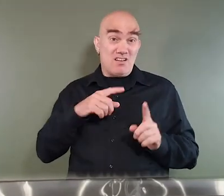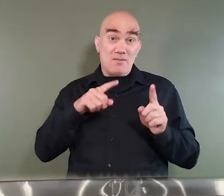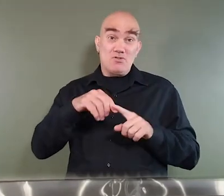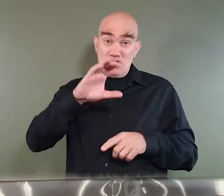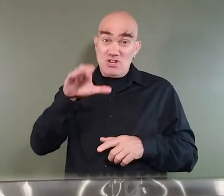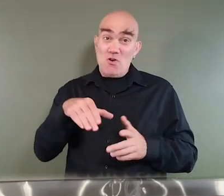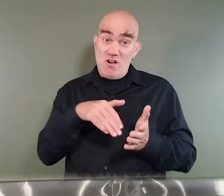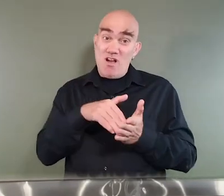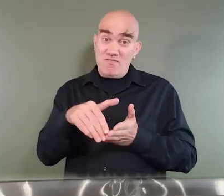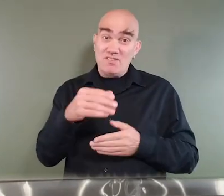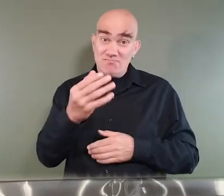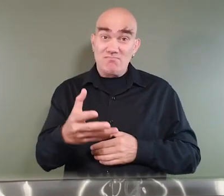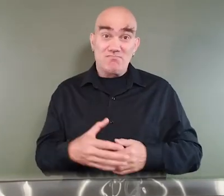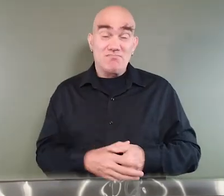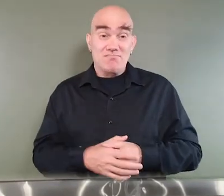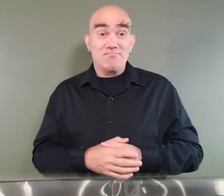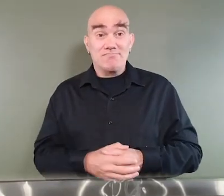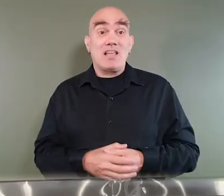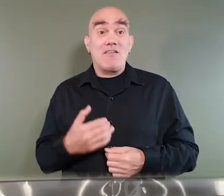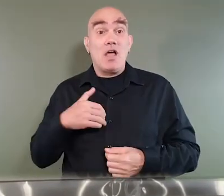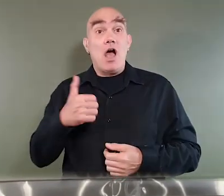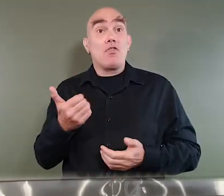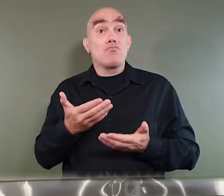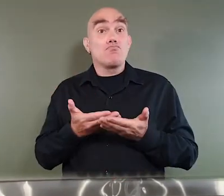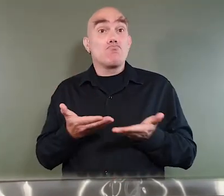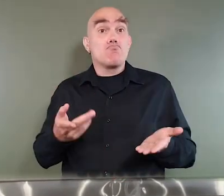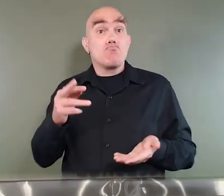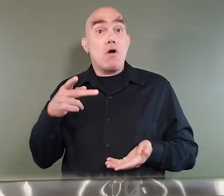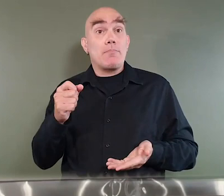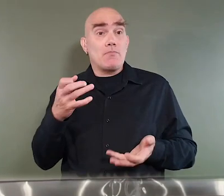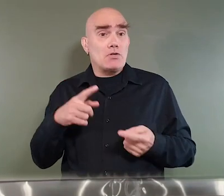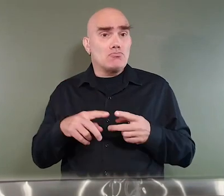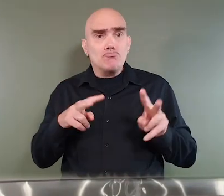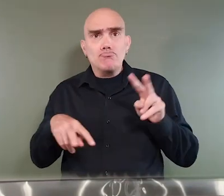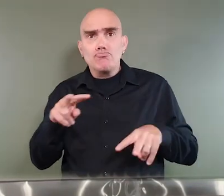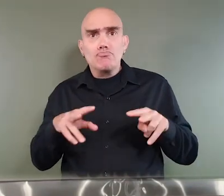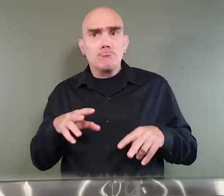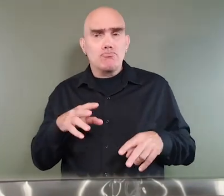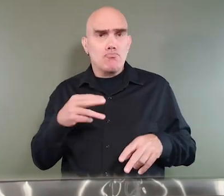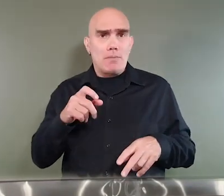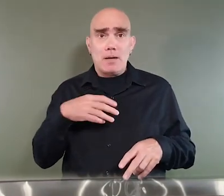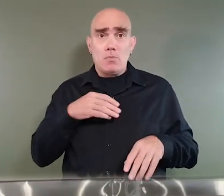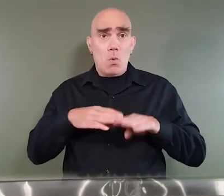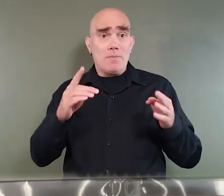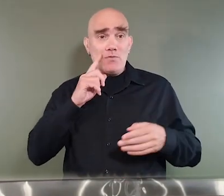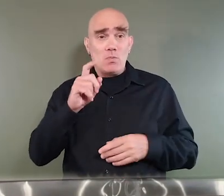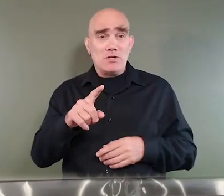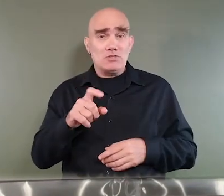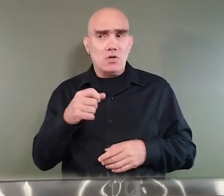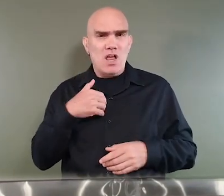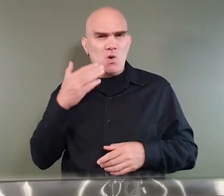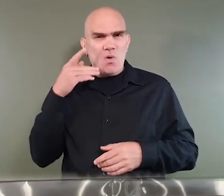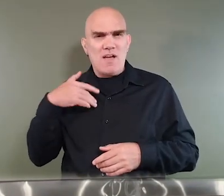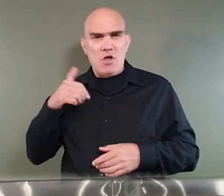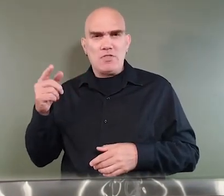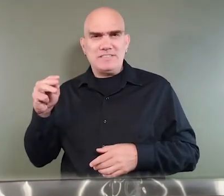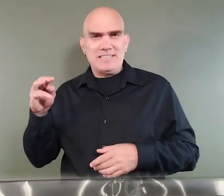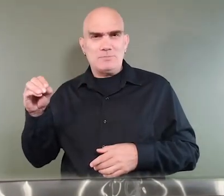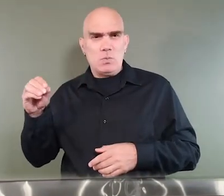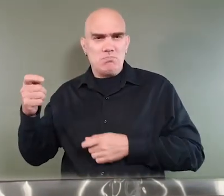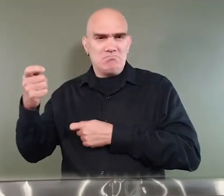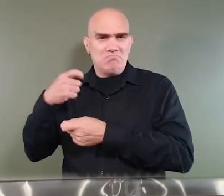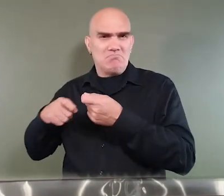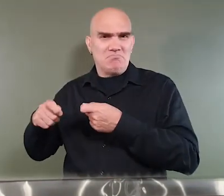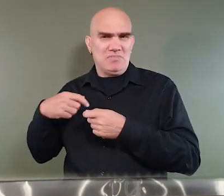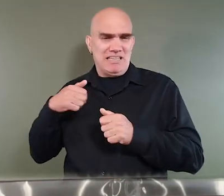often. I do have other props if you want to check out the props, and I'm open for questions. So I know they have another demo coming in. We can